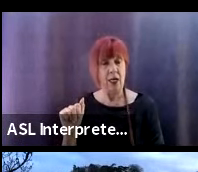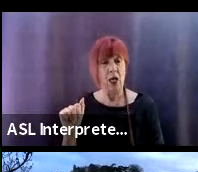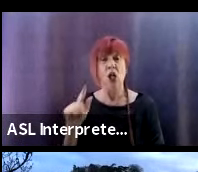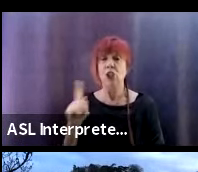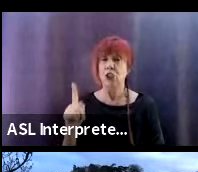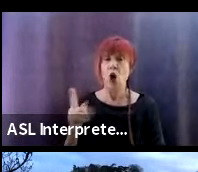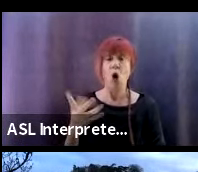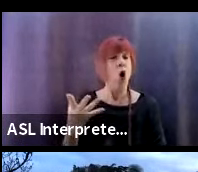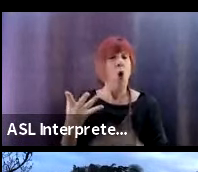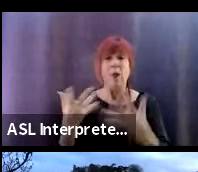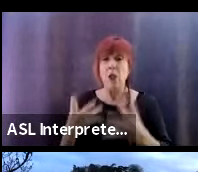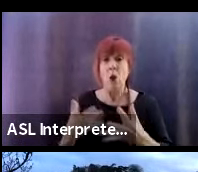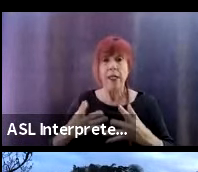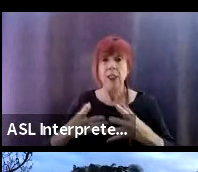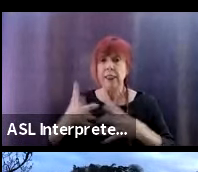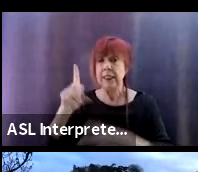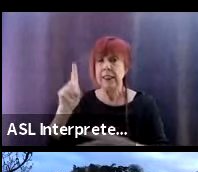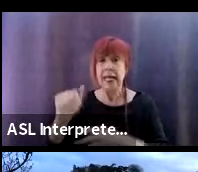actually, we have confidence in the data.